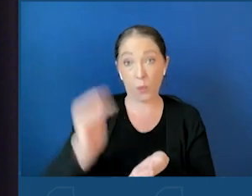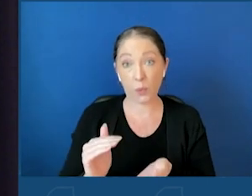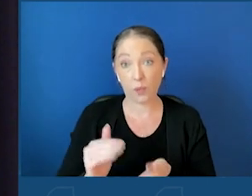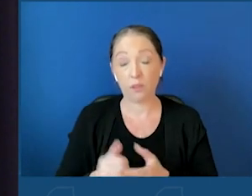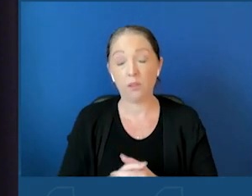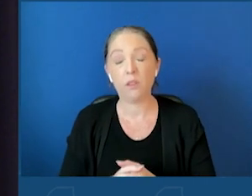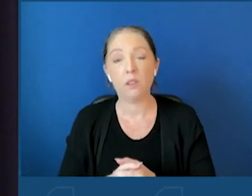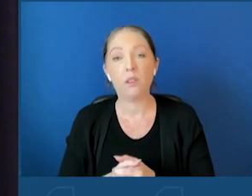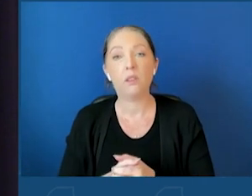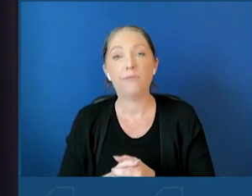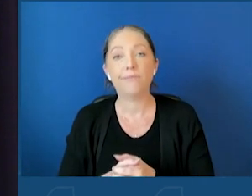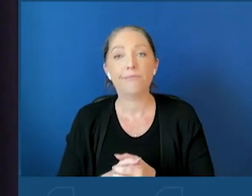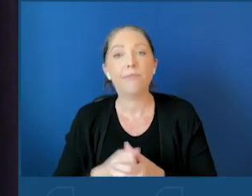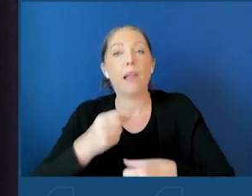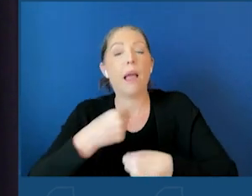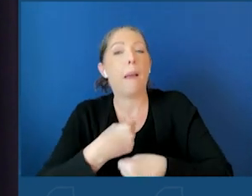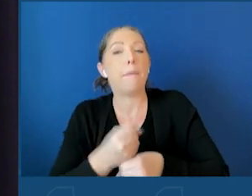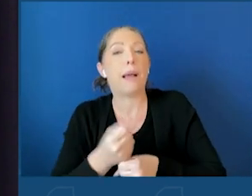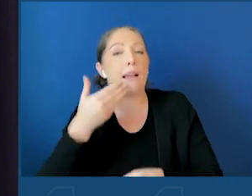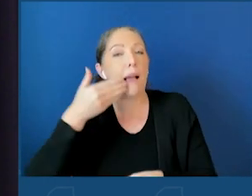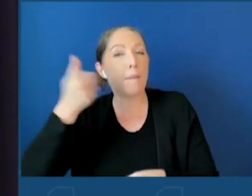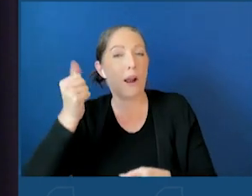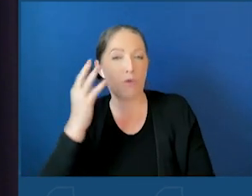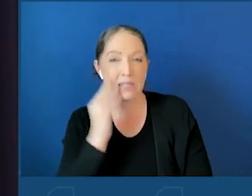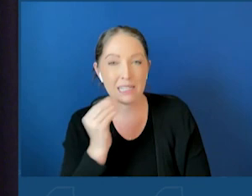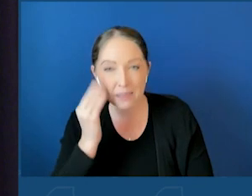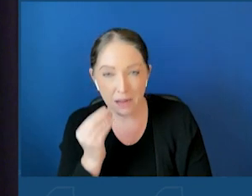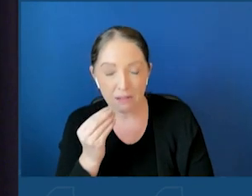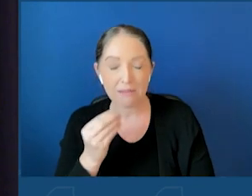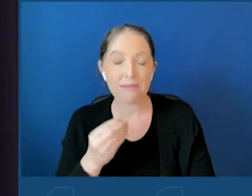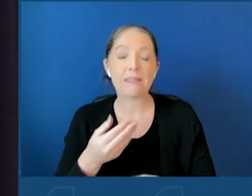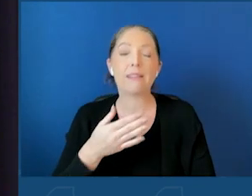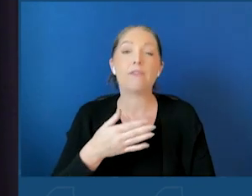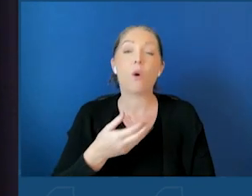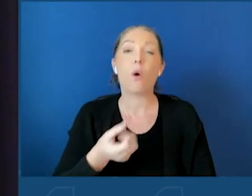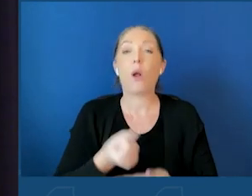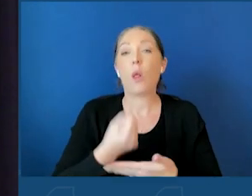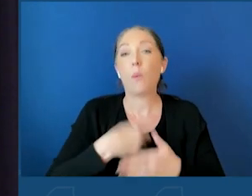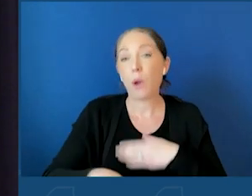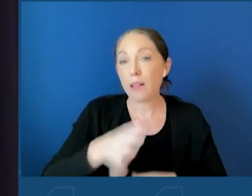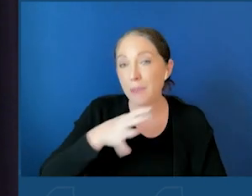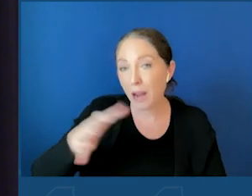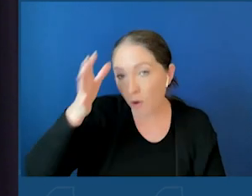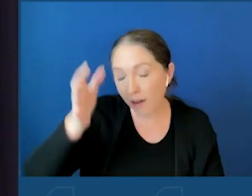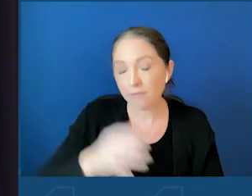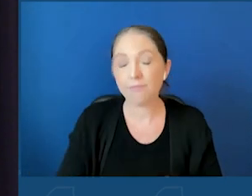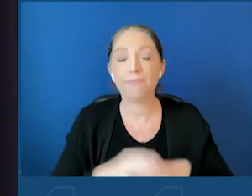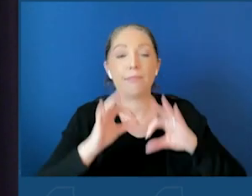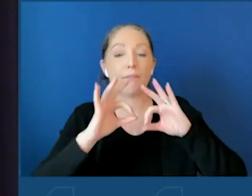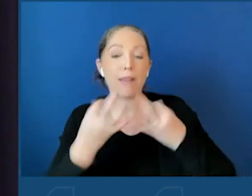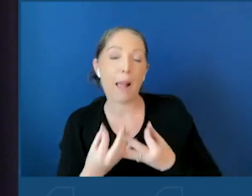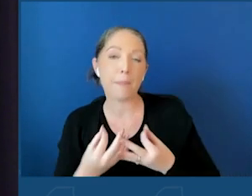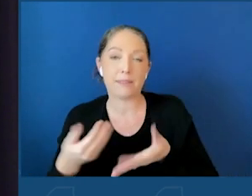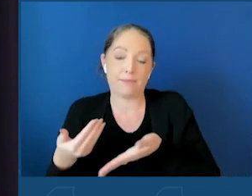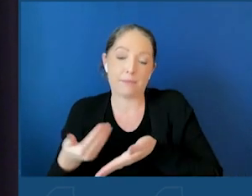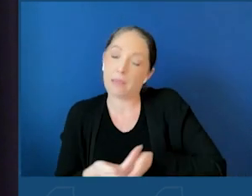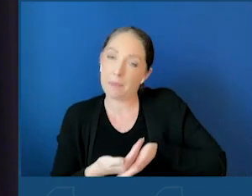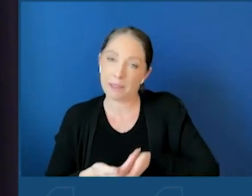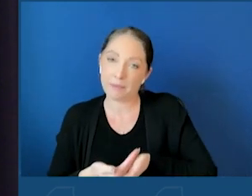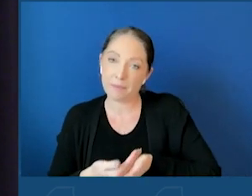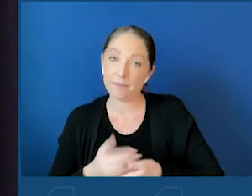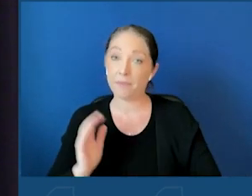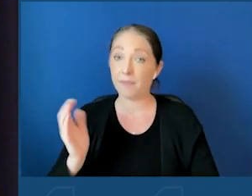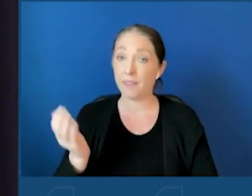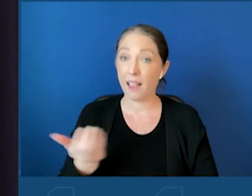a better experience for both the birthing parent, the family, and of course the newborn. Our bill to create the Community Doula Directory, which